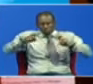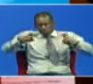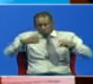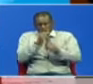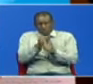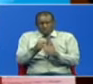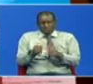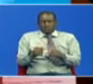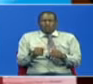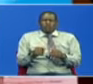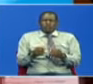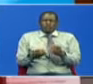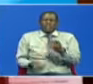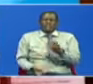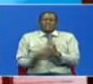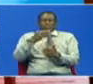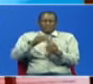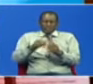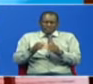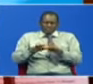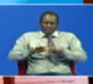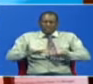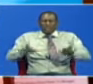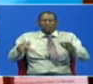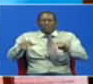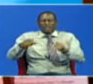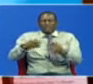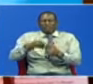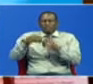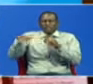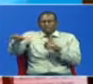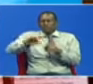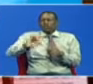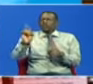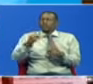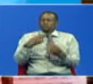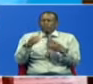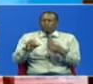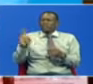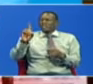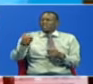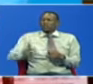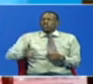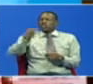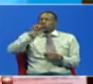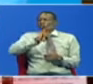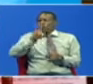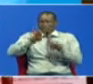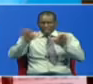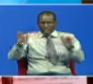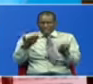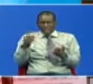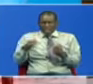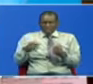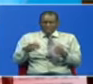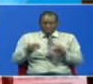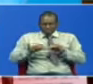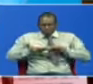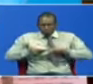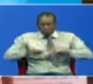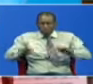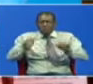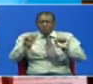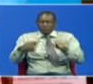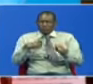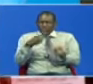of transmission, especially in areas in Nairobi, talking about the Goreti North, talking about Westlands, any chains of transmission that would tell where